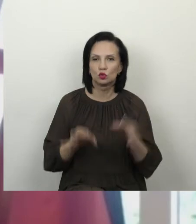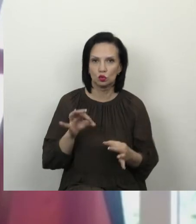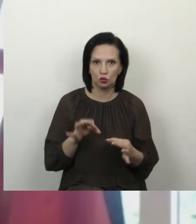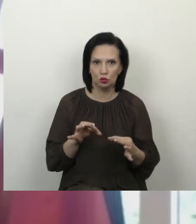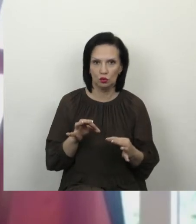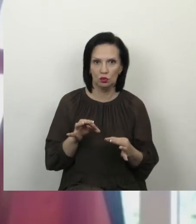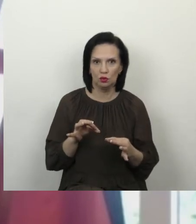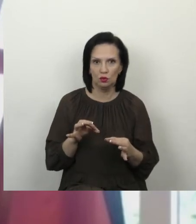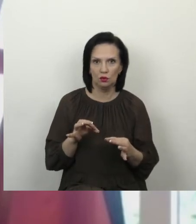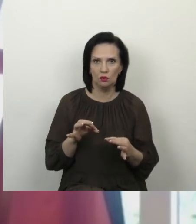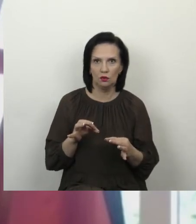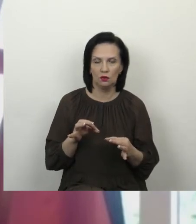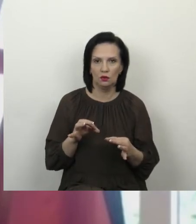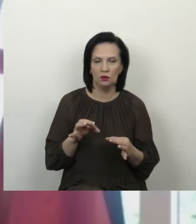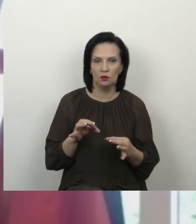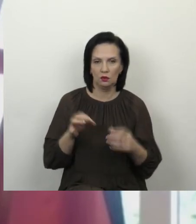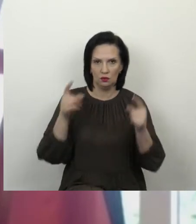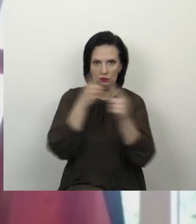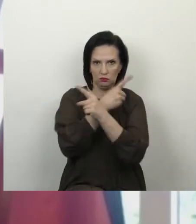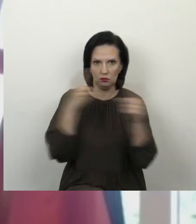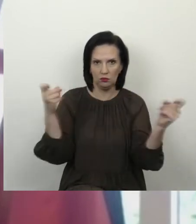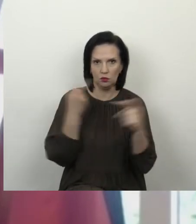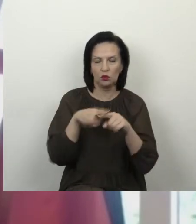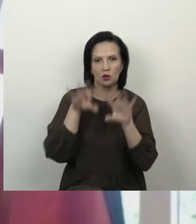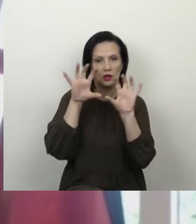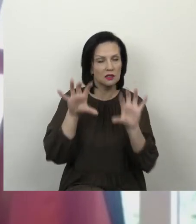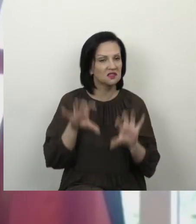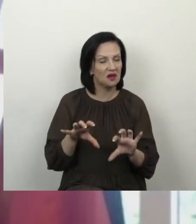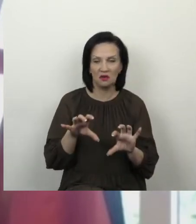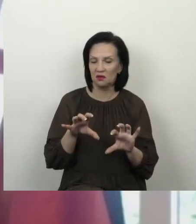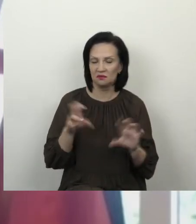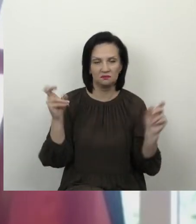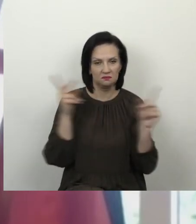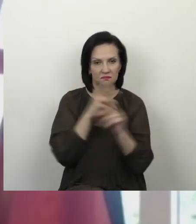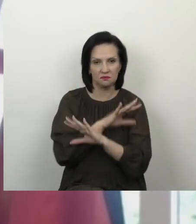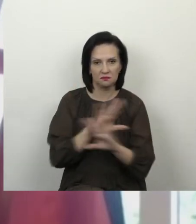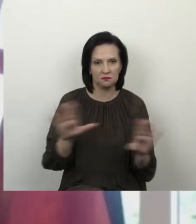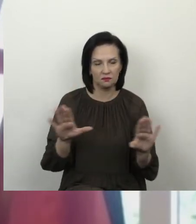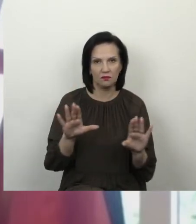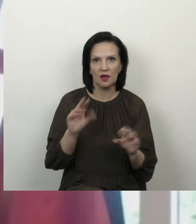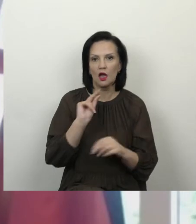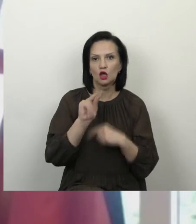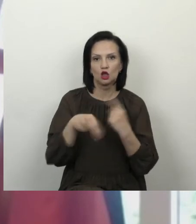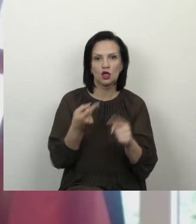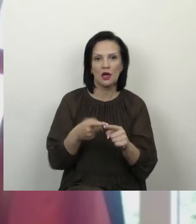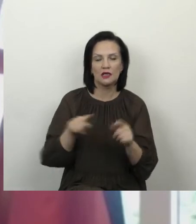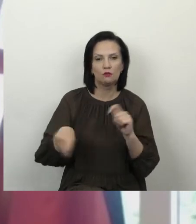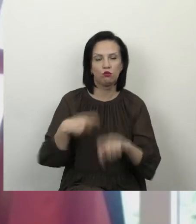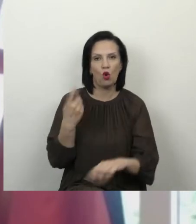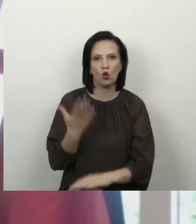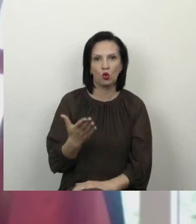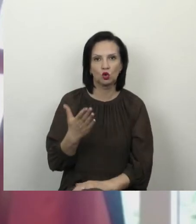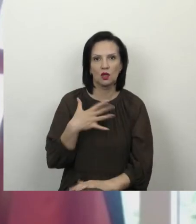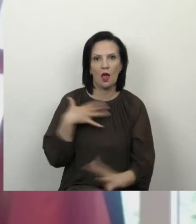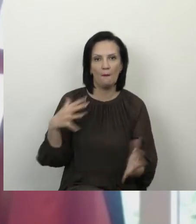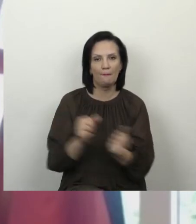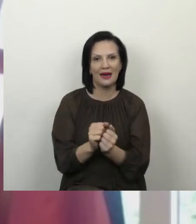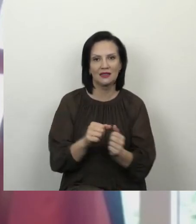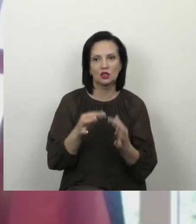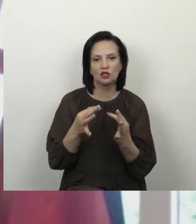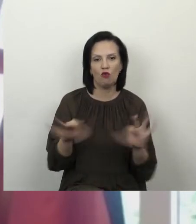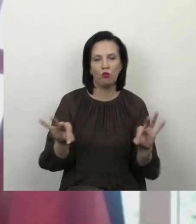declared this law to be unconstitutional due to a violation of the principle of freedom of